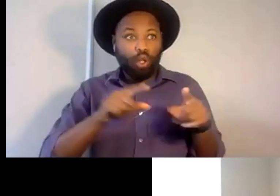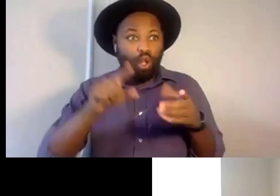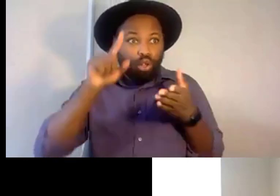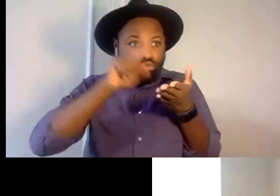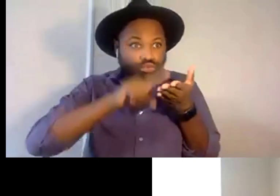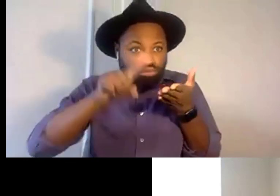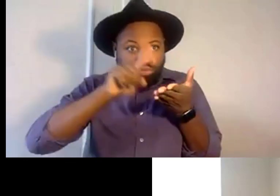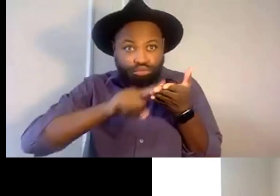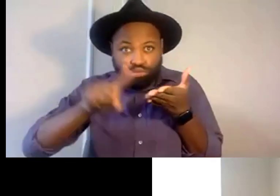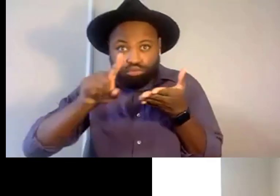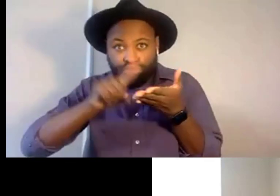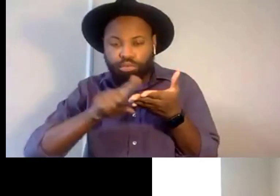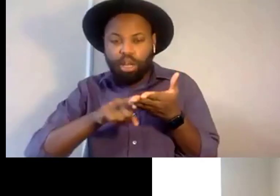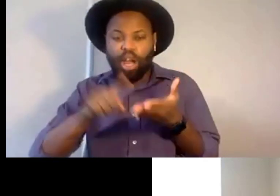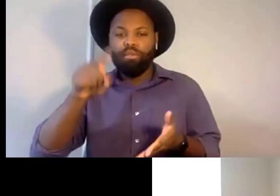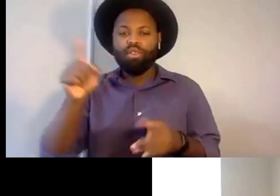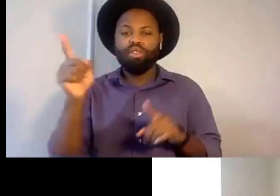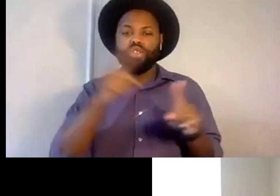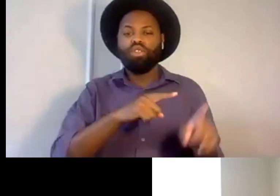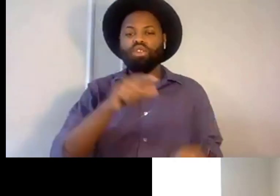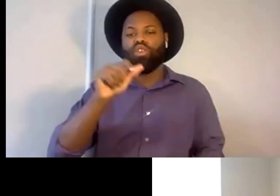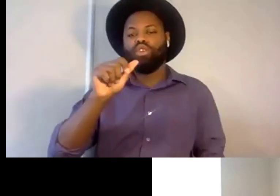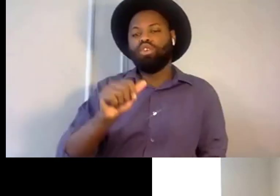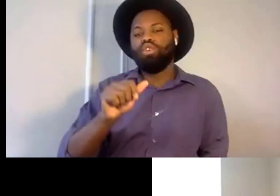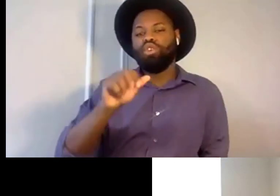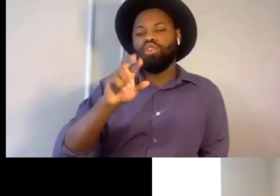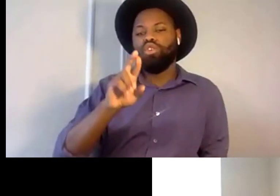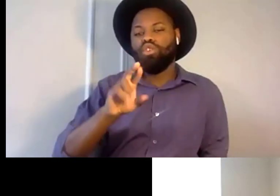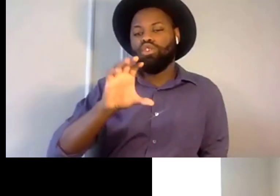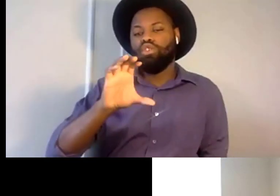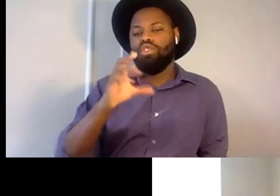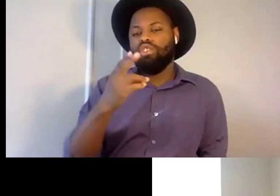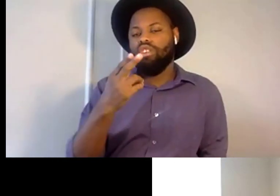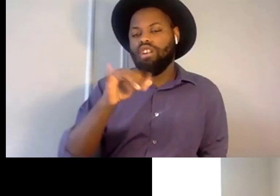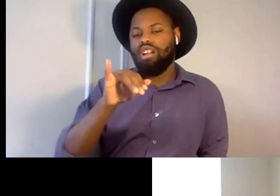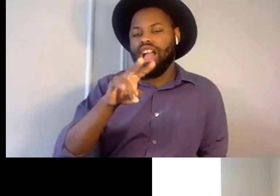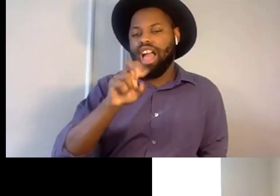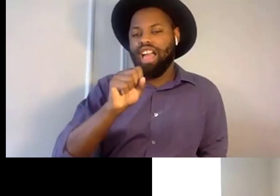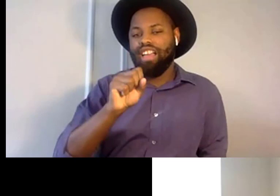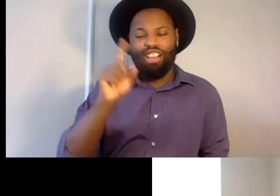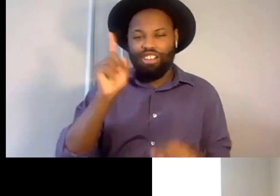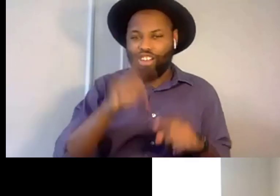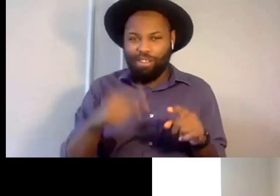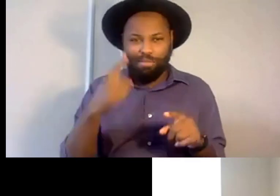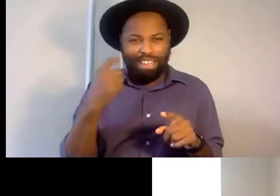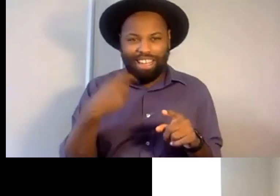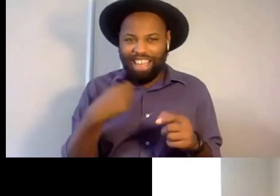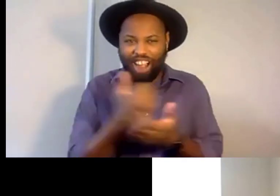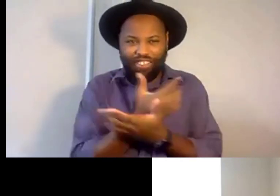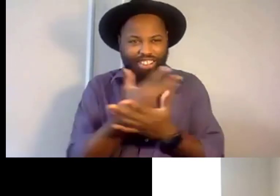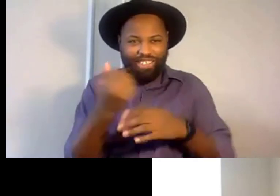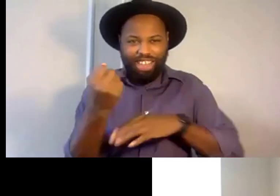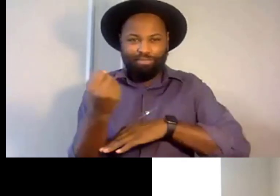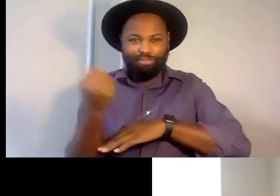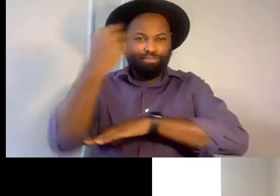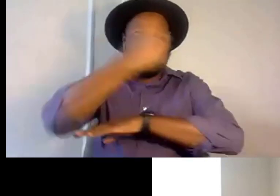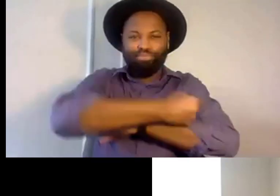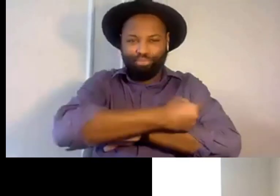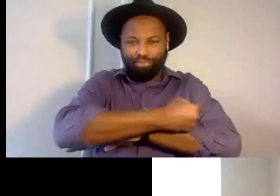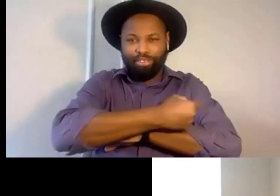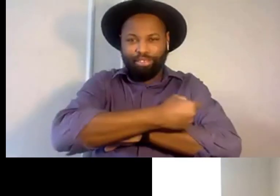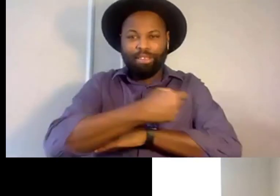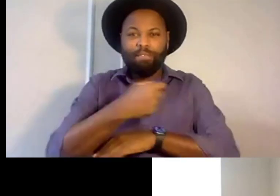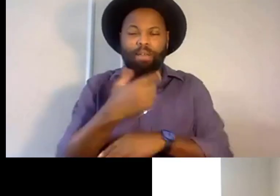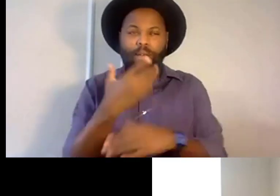supposed to go to archives. I was not able to do that because everything got shut down. I'm always grateful to